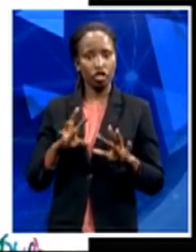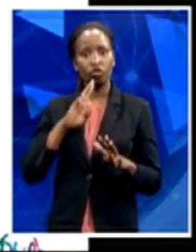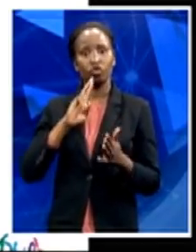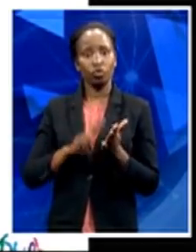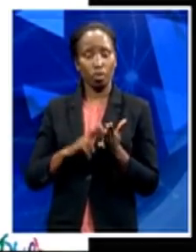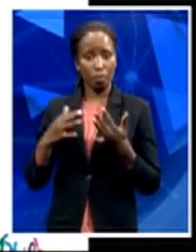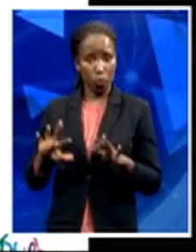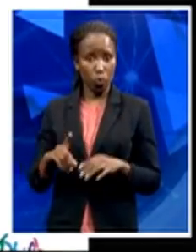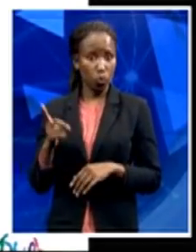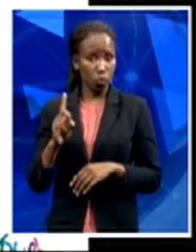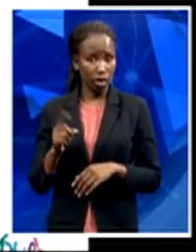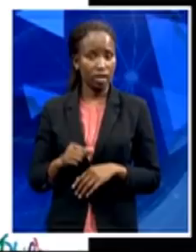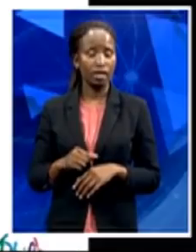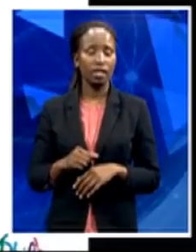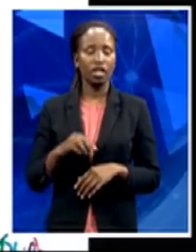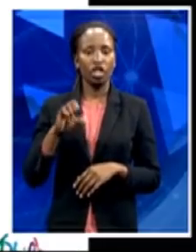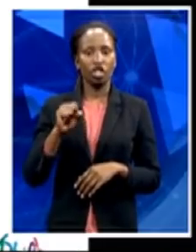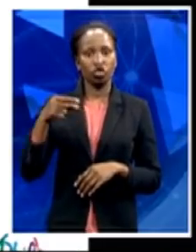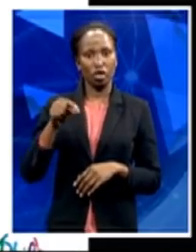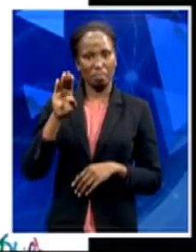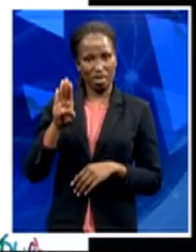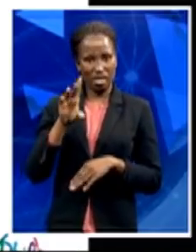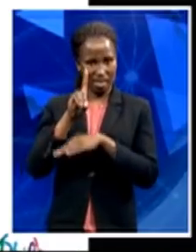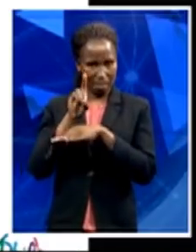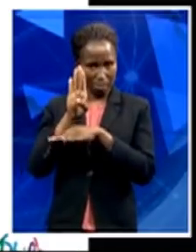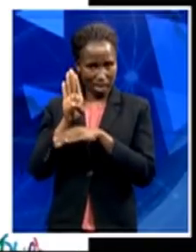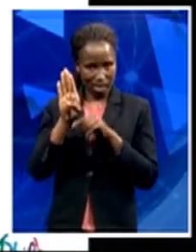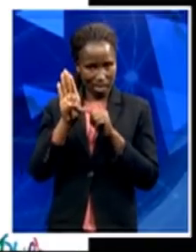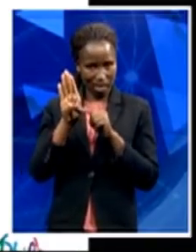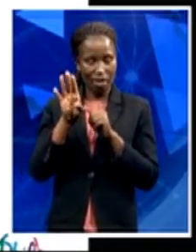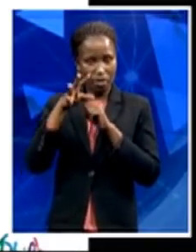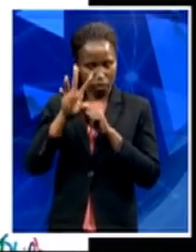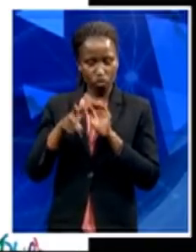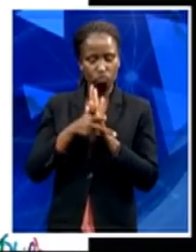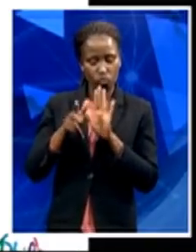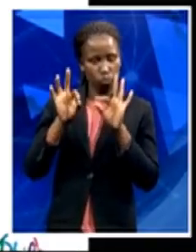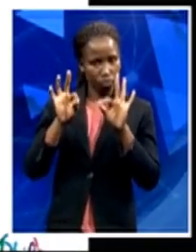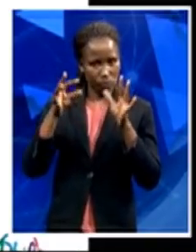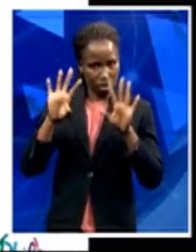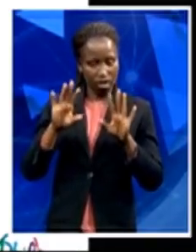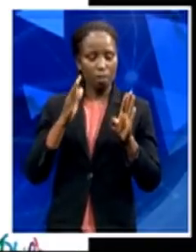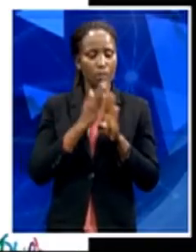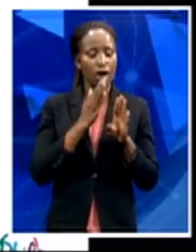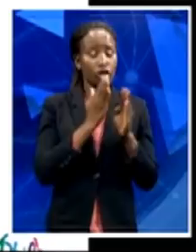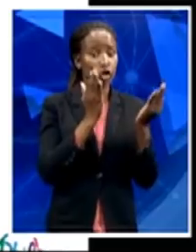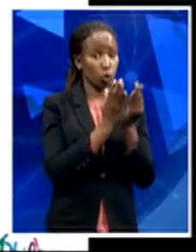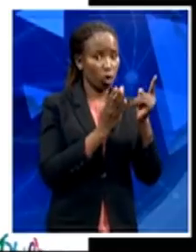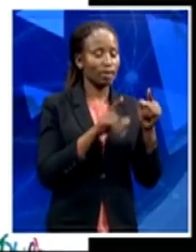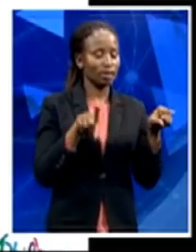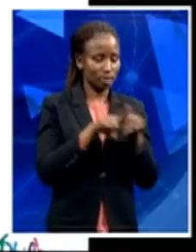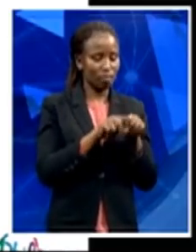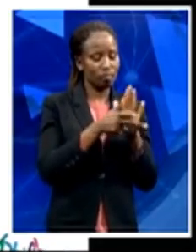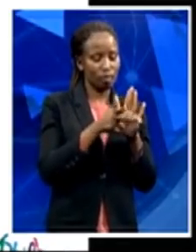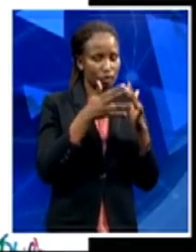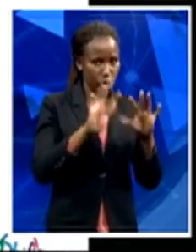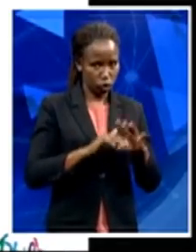SGB databases have been verified, and private school databases also have been verified, and dedicated vaccine